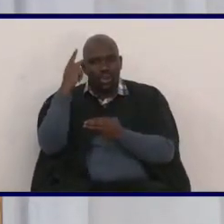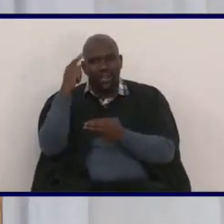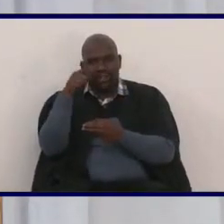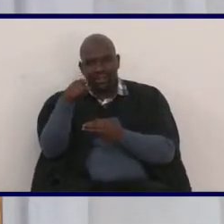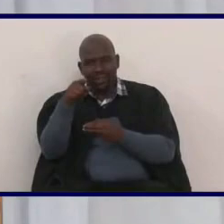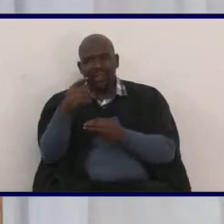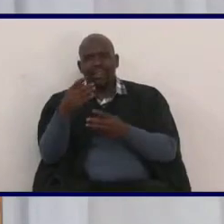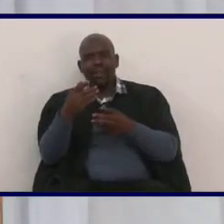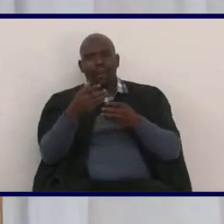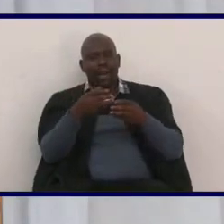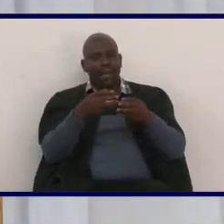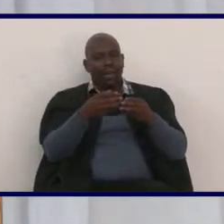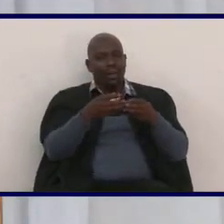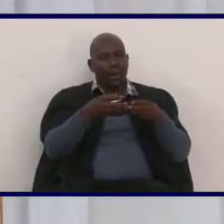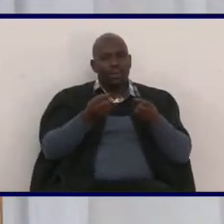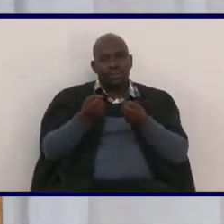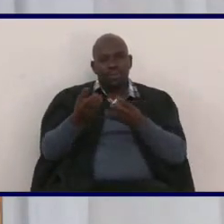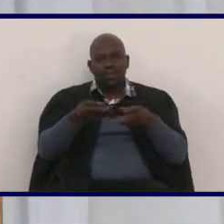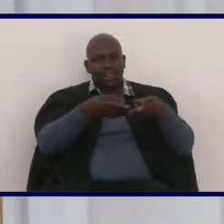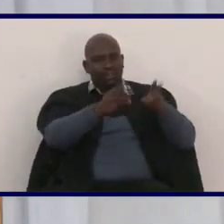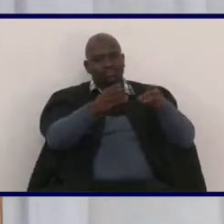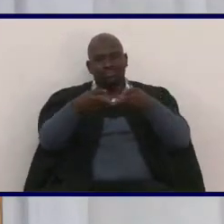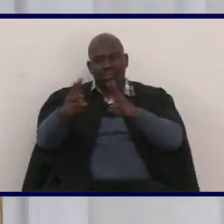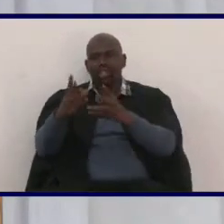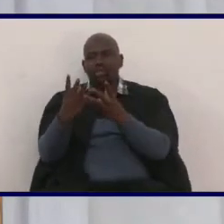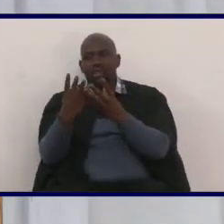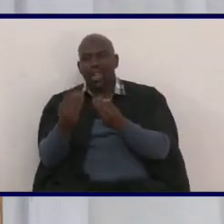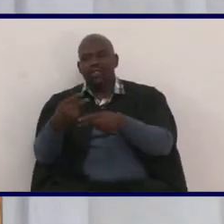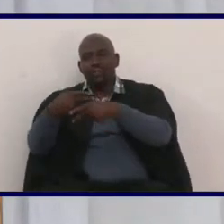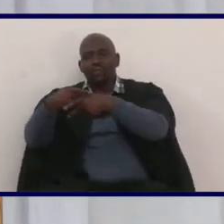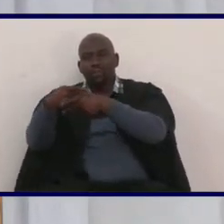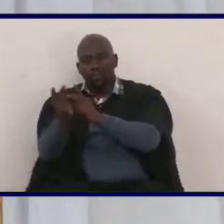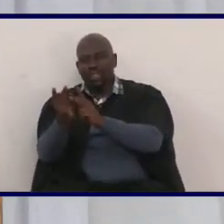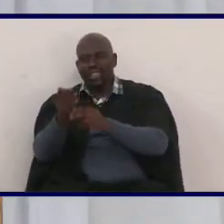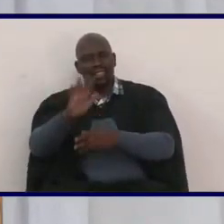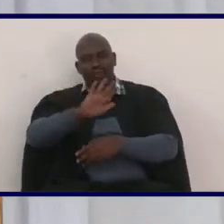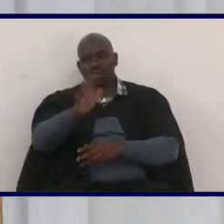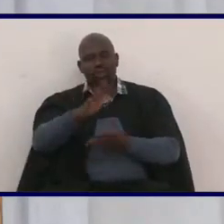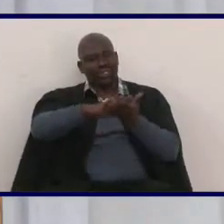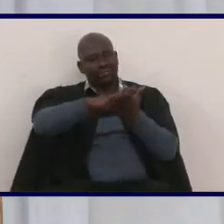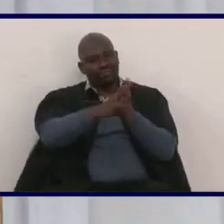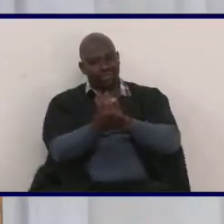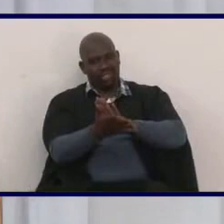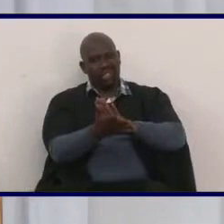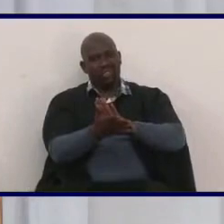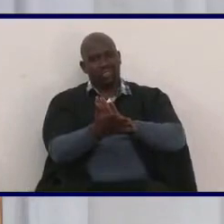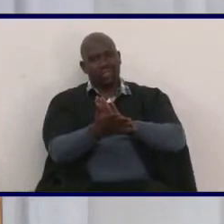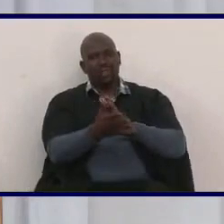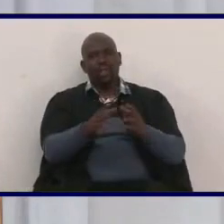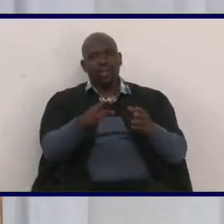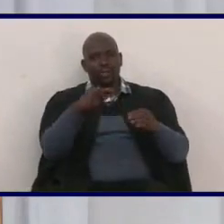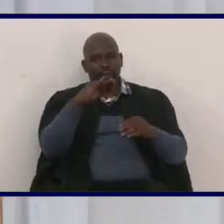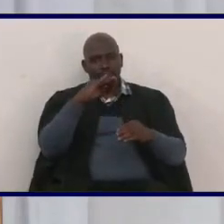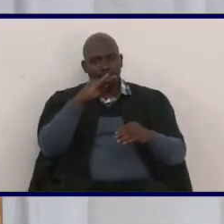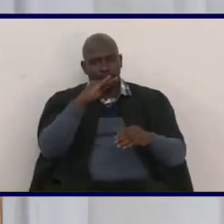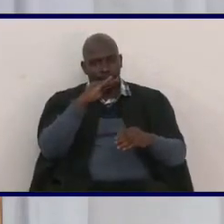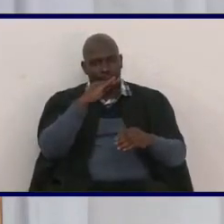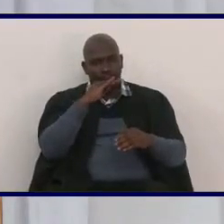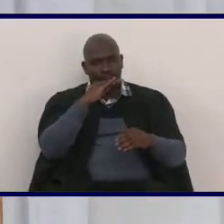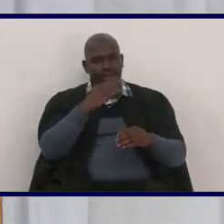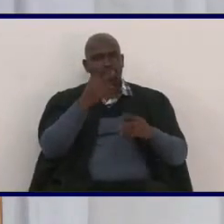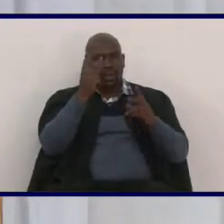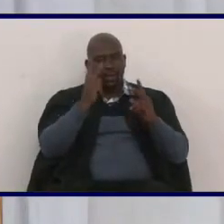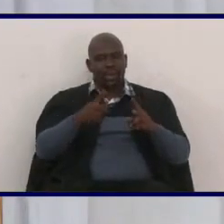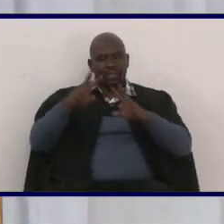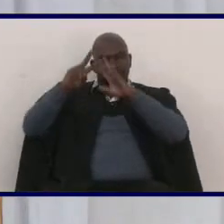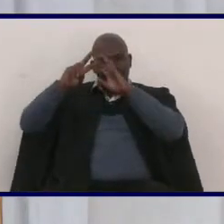take productive, not destructive form. These includes explorations into the massive cultural